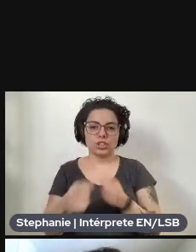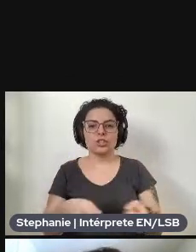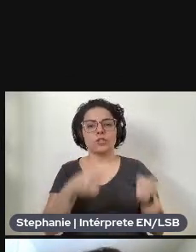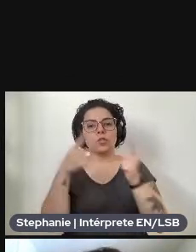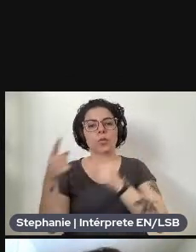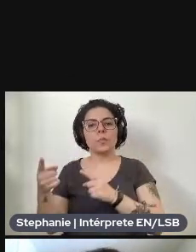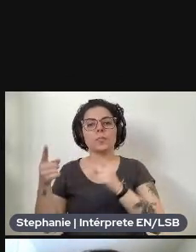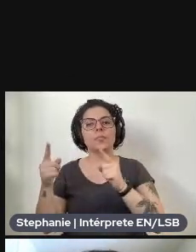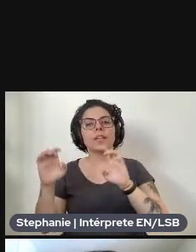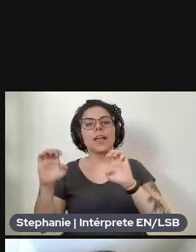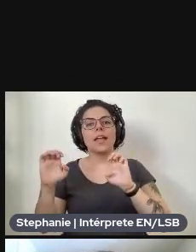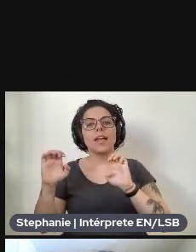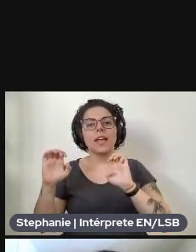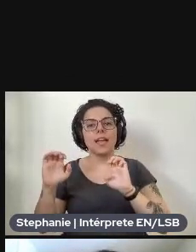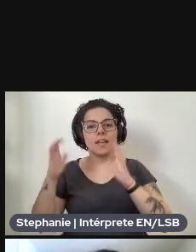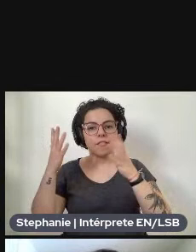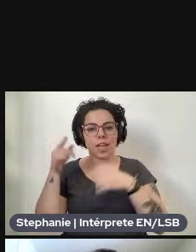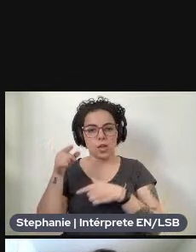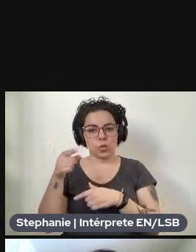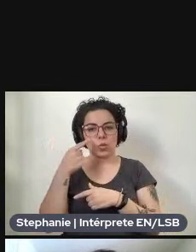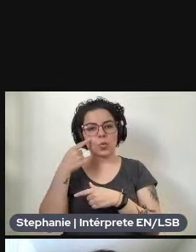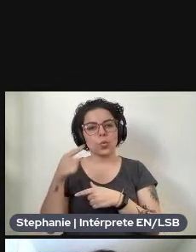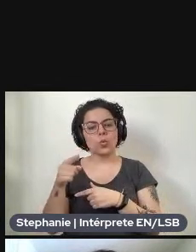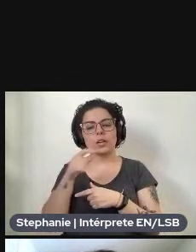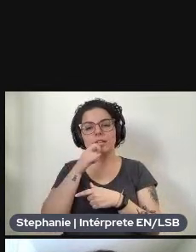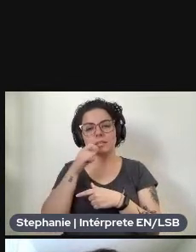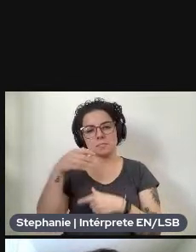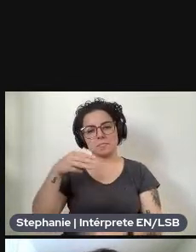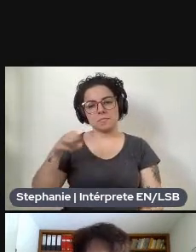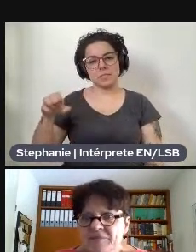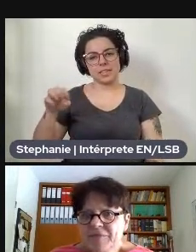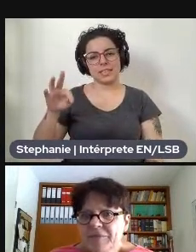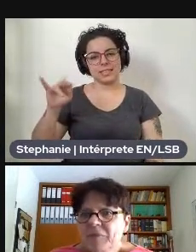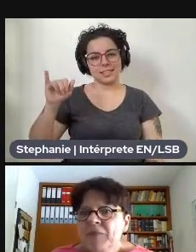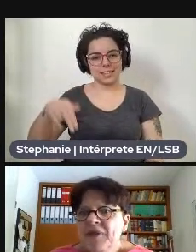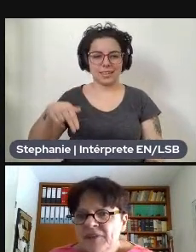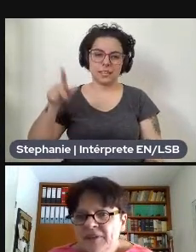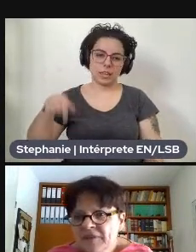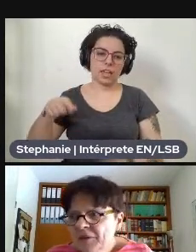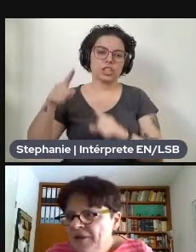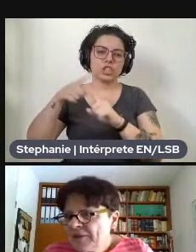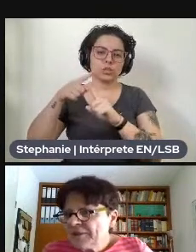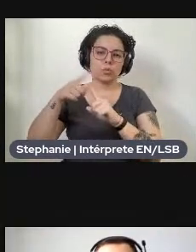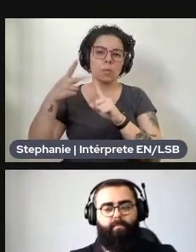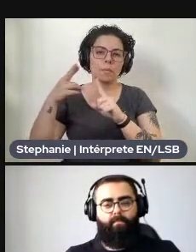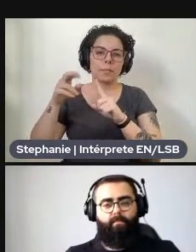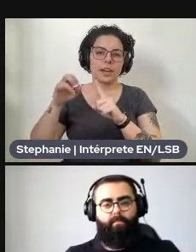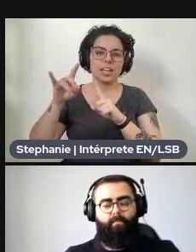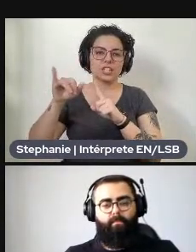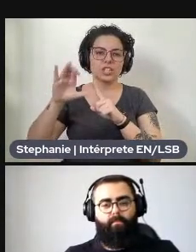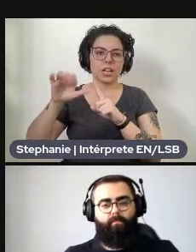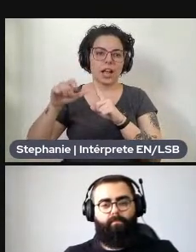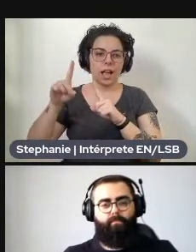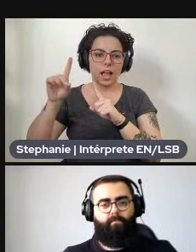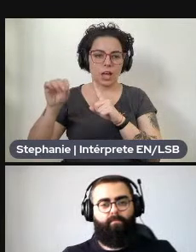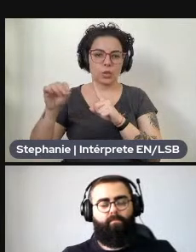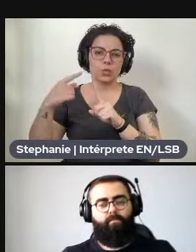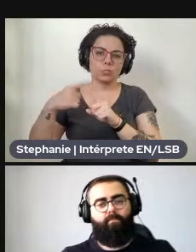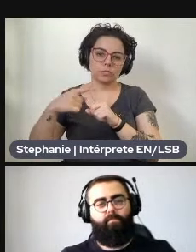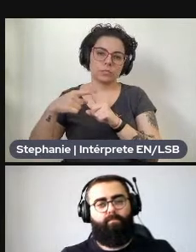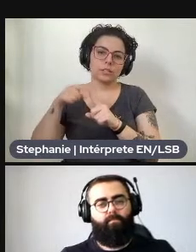event, an event predicate, because meeting describes an